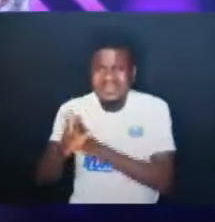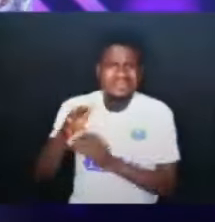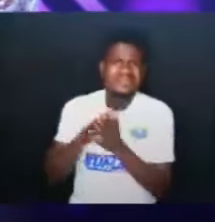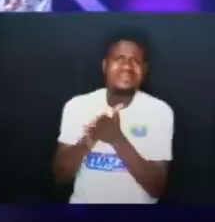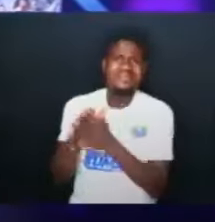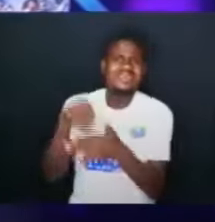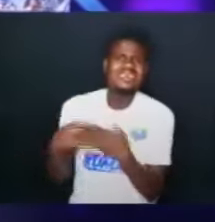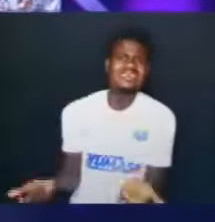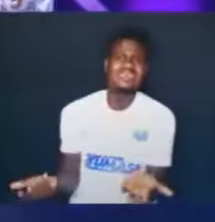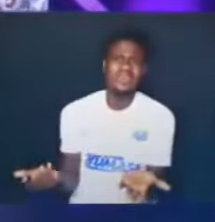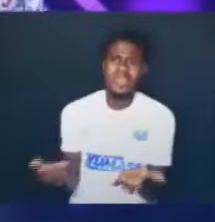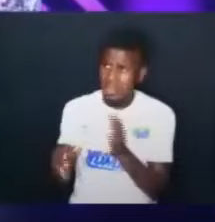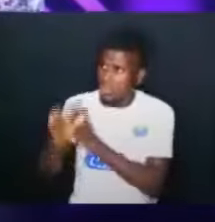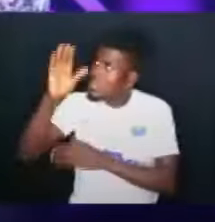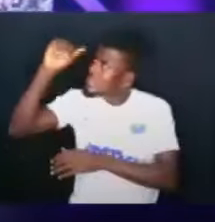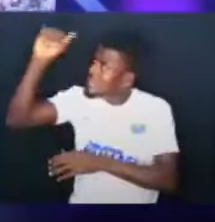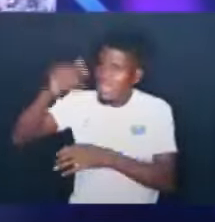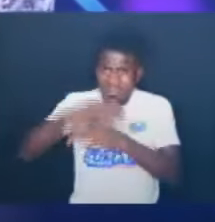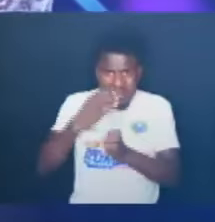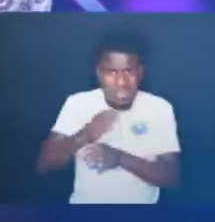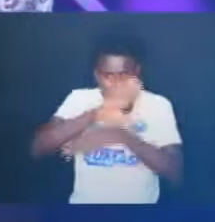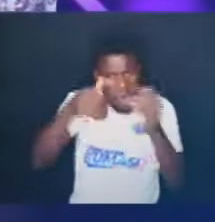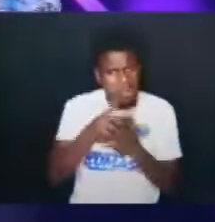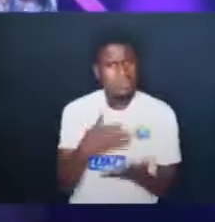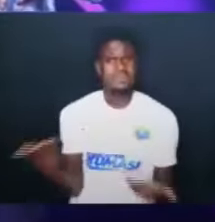Is he not the creator and the owner of all things?